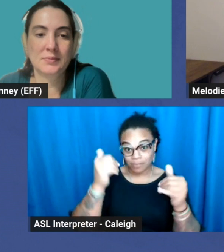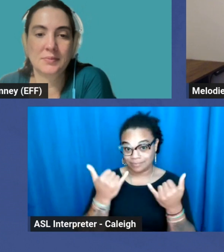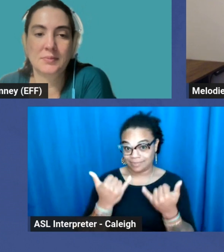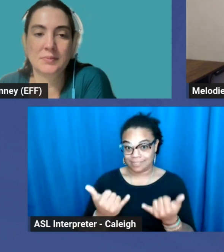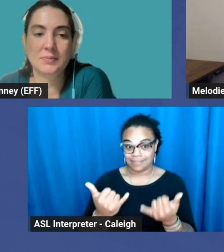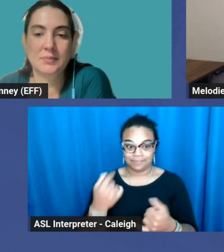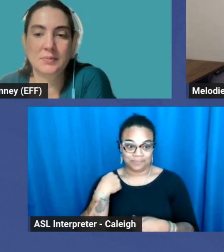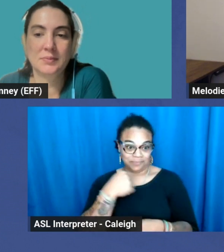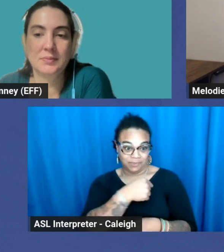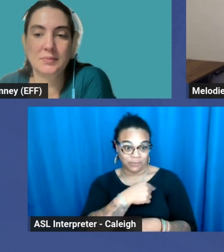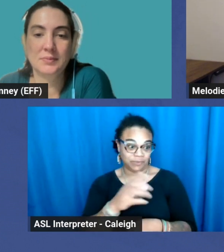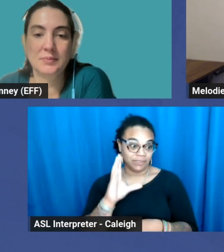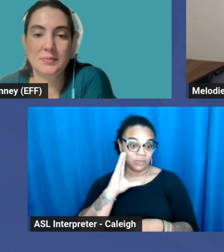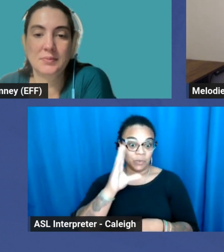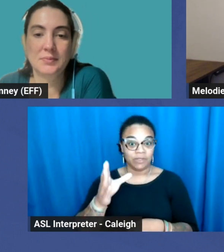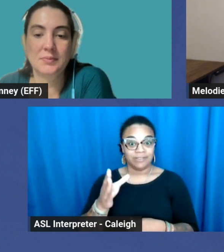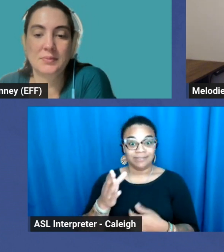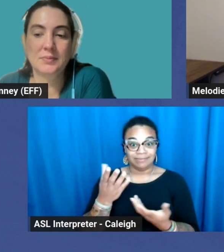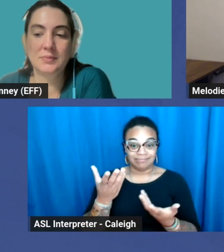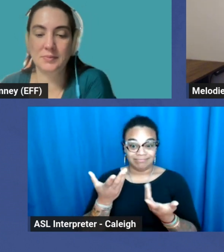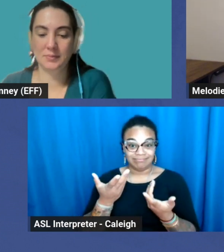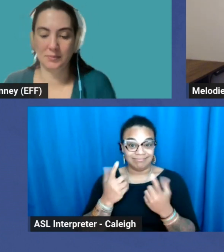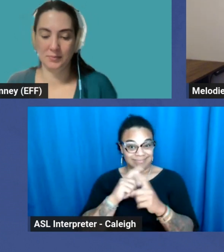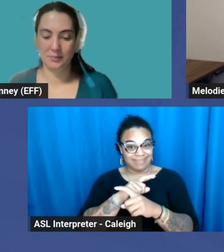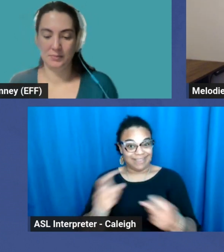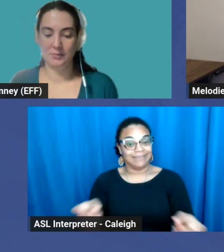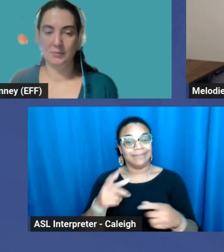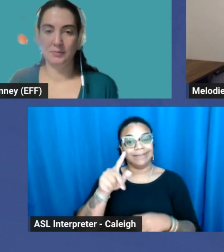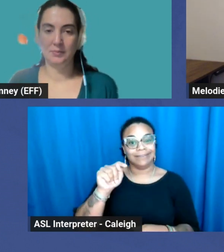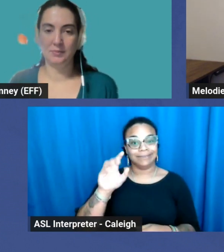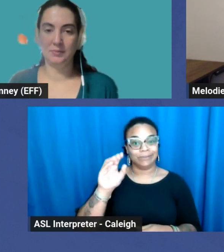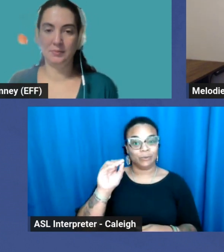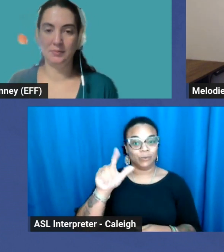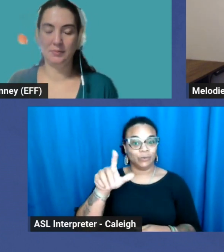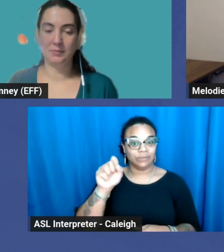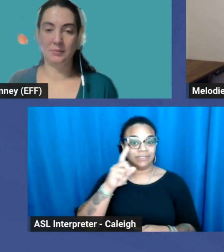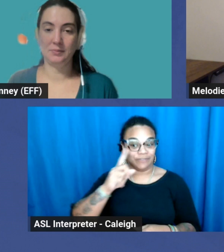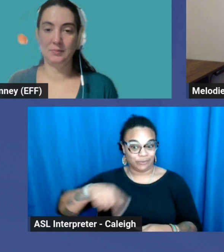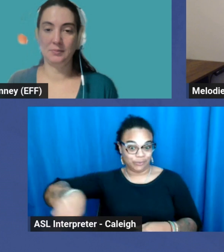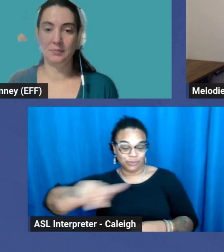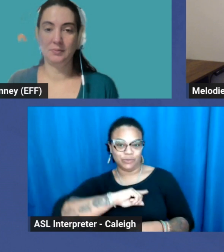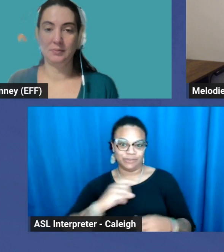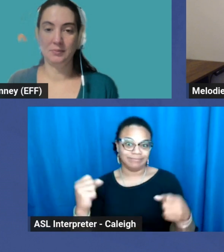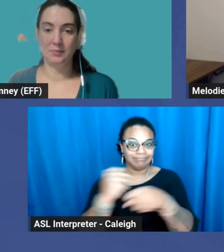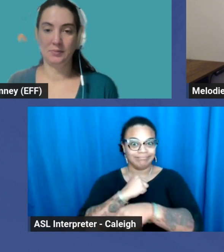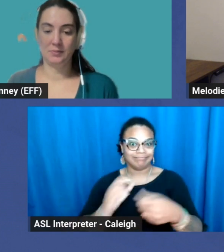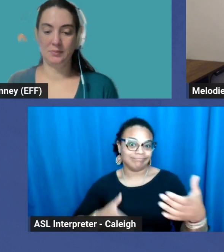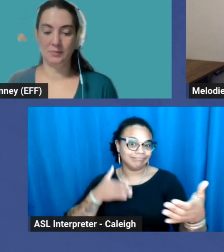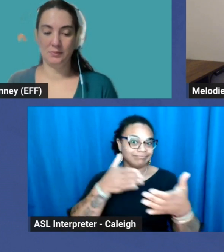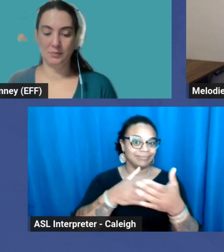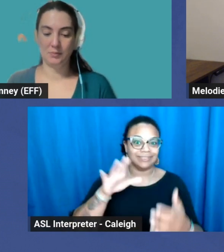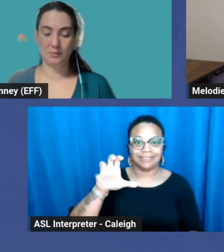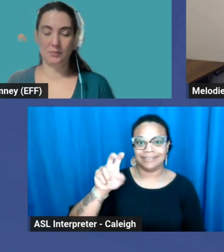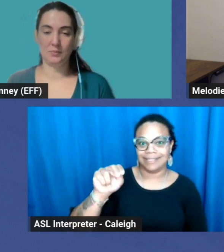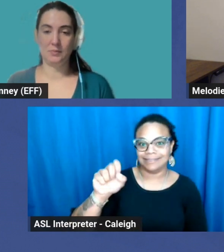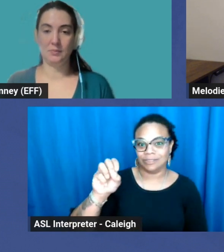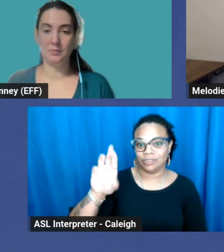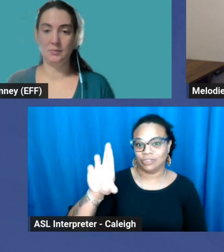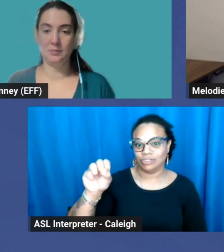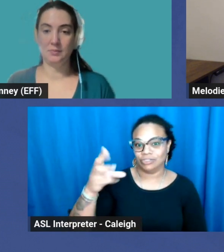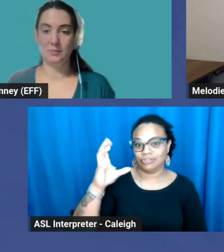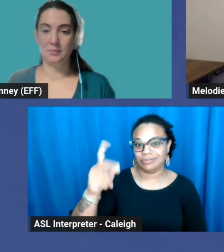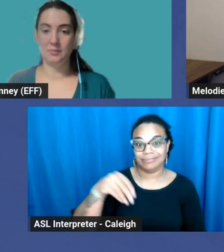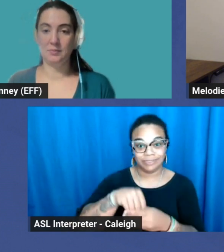we are going to give all of you listening some tools to fight against censorship in your own community this year. We're trying to give you a head